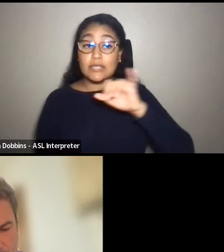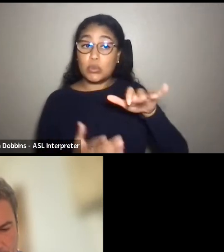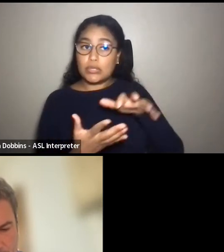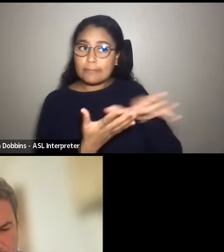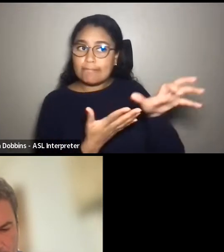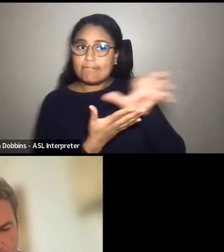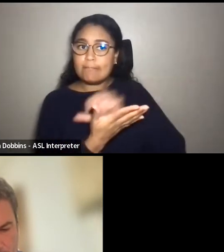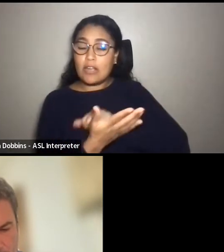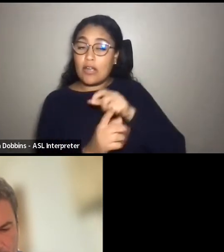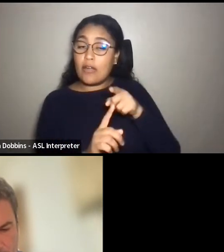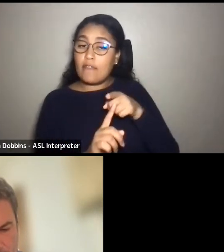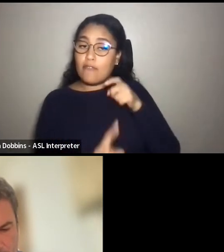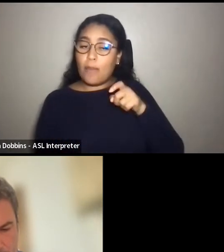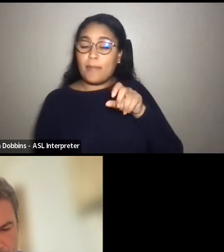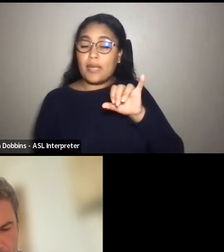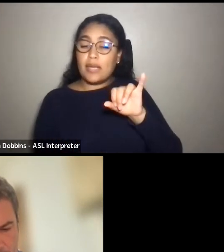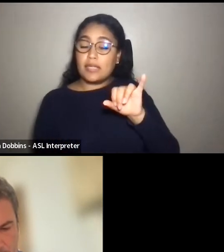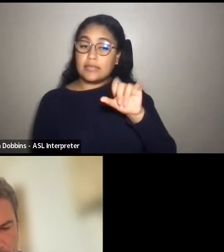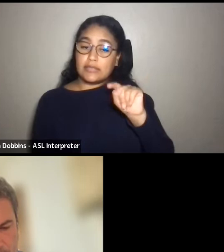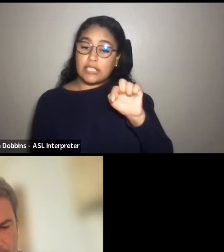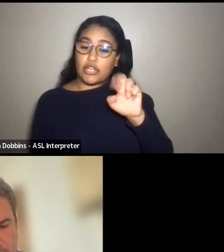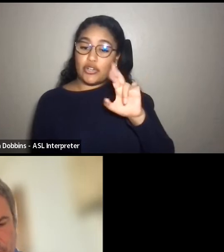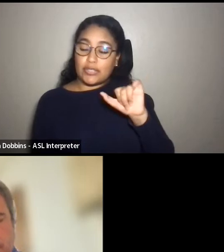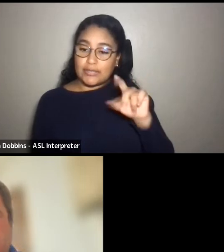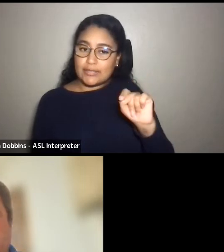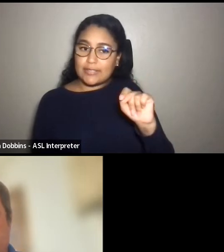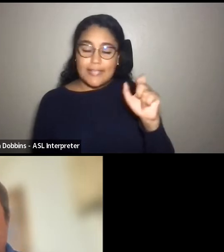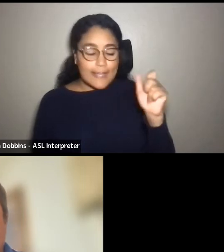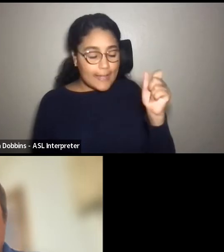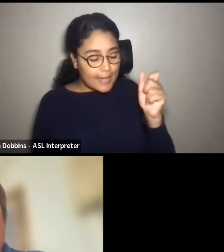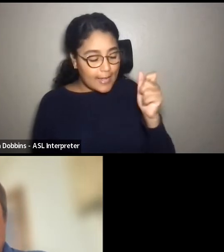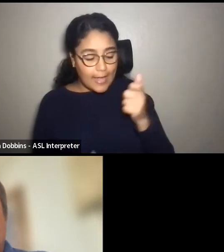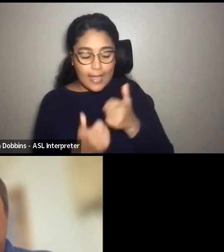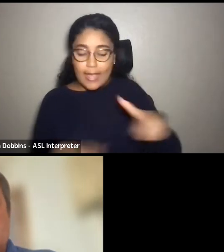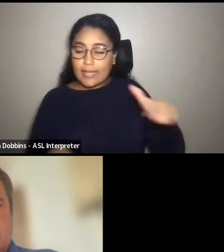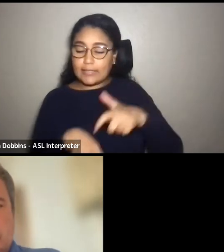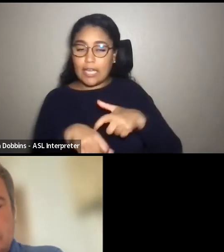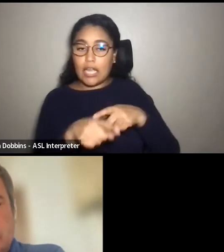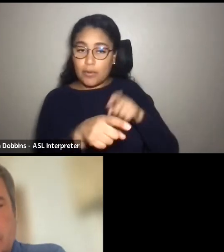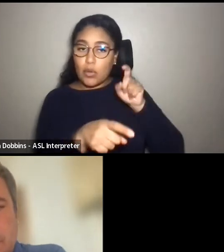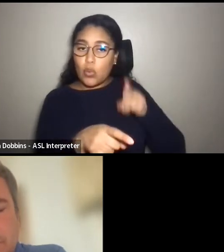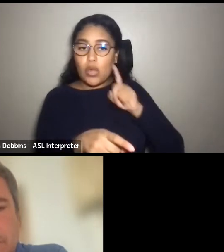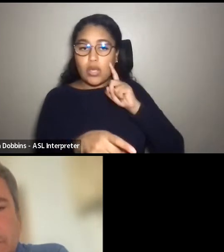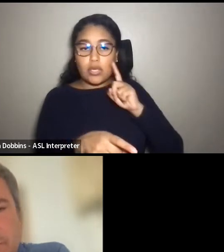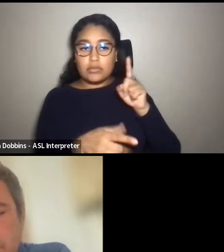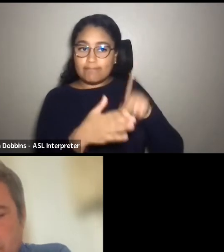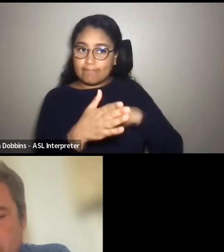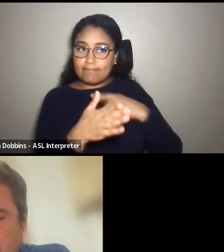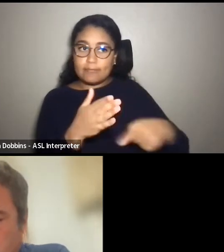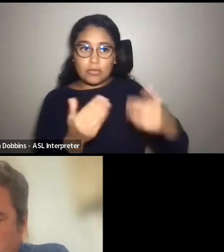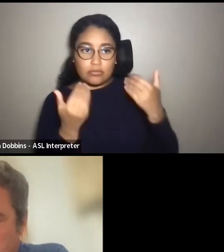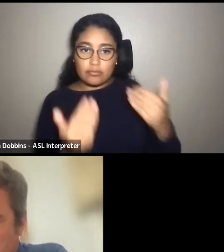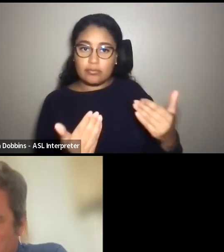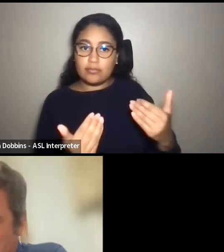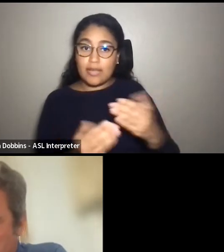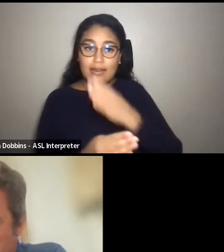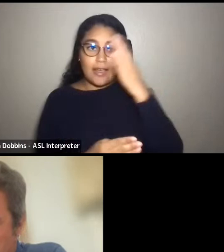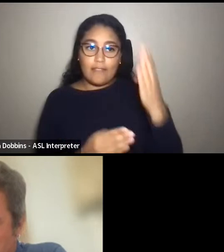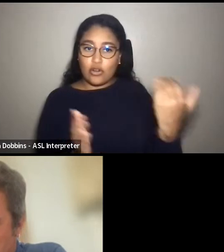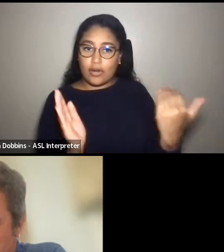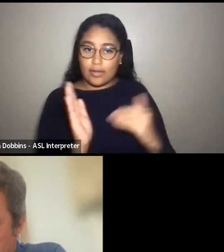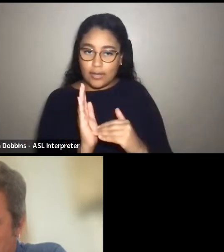by terrorists and that terrorism is always unacceptable. Never again, and never again is now. Thank